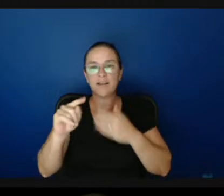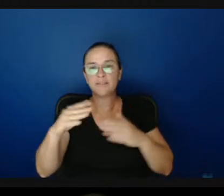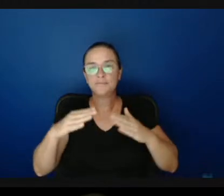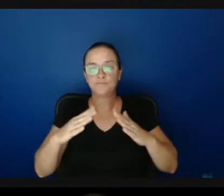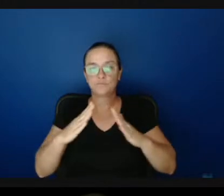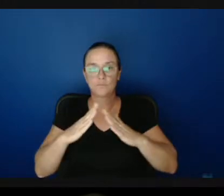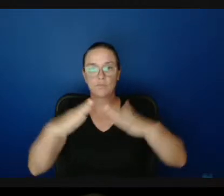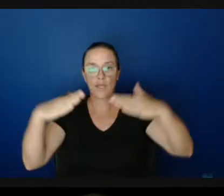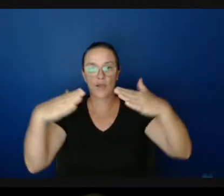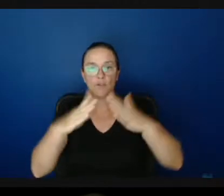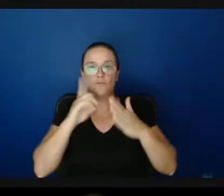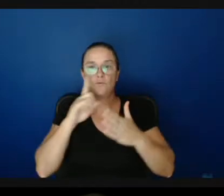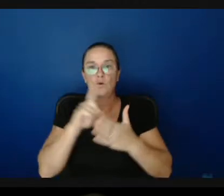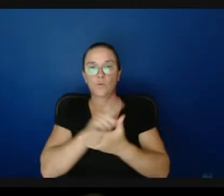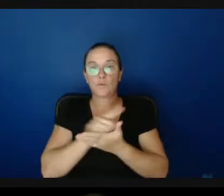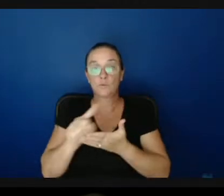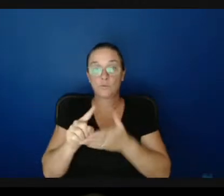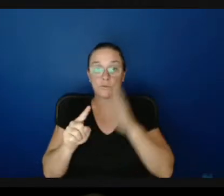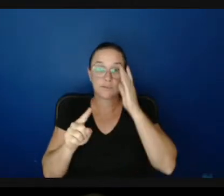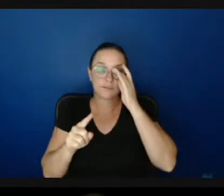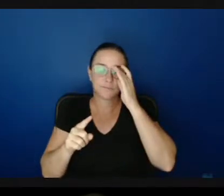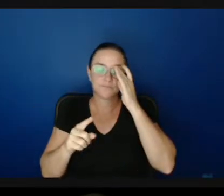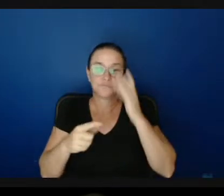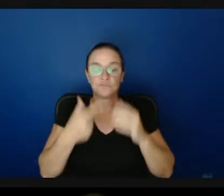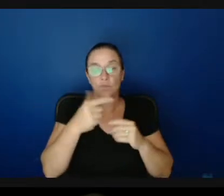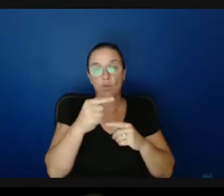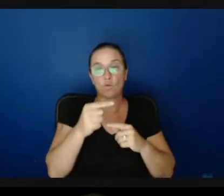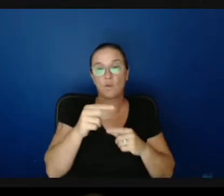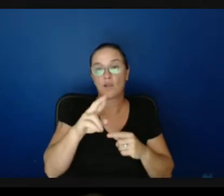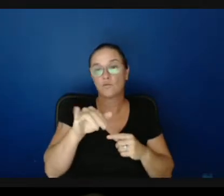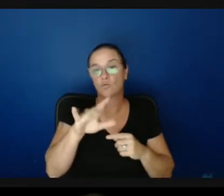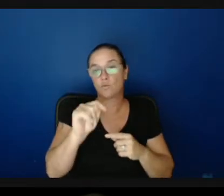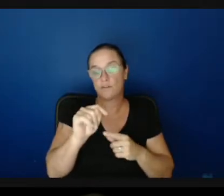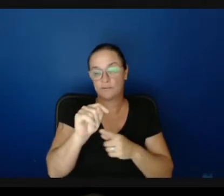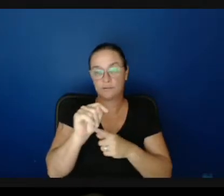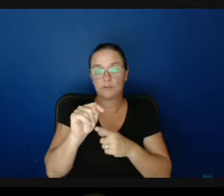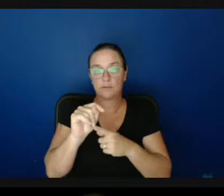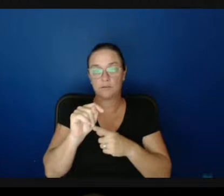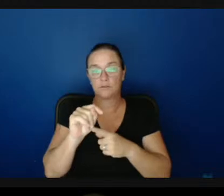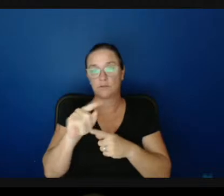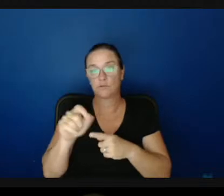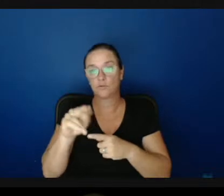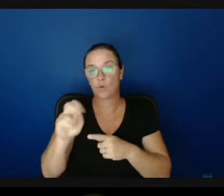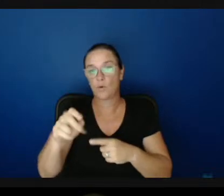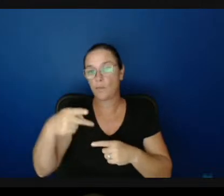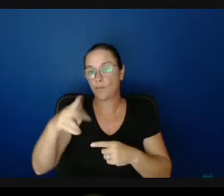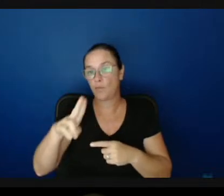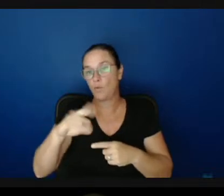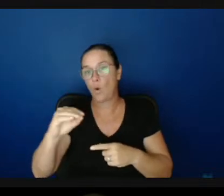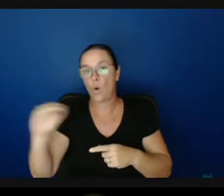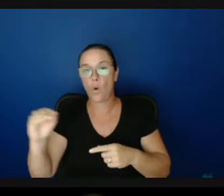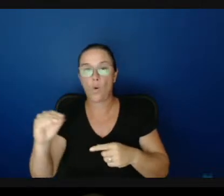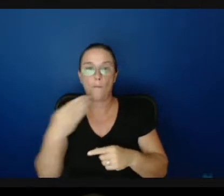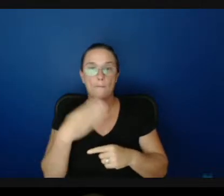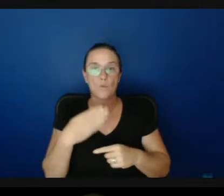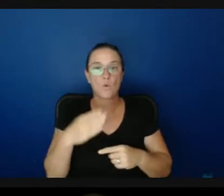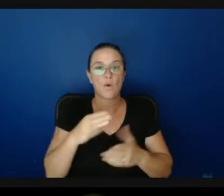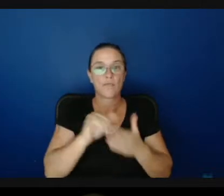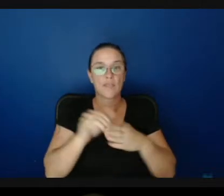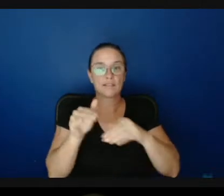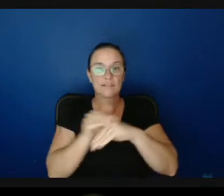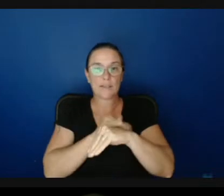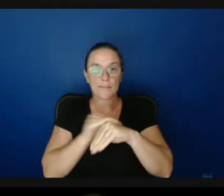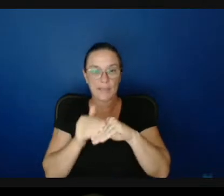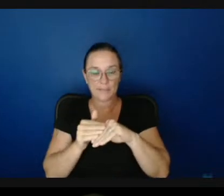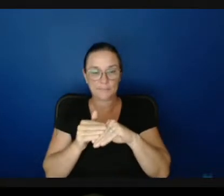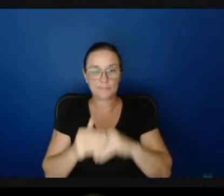is a summit. The green line is the rift zone at Pu'o'o. And it's hard to tell, and you can see the scale is very small. That's the first thing I mentioned here. We're